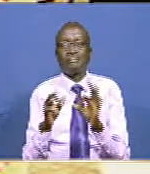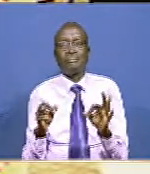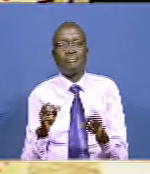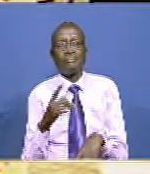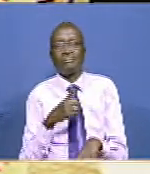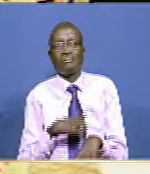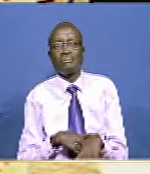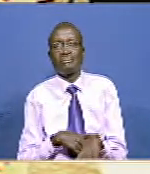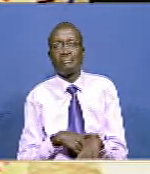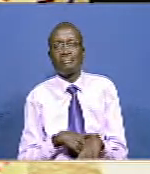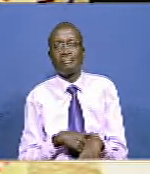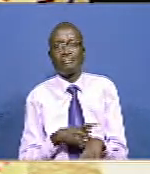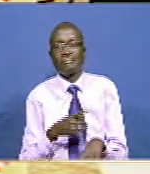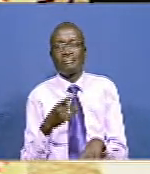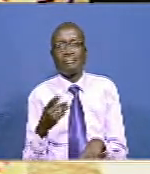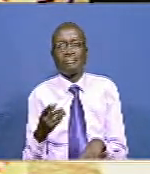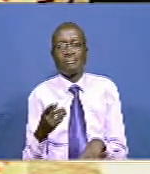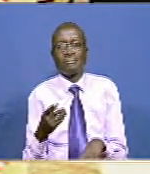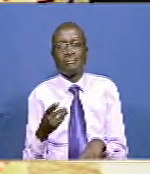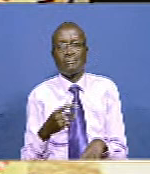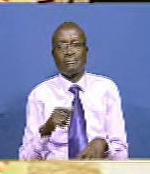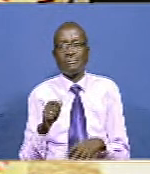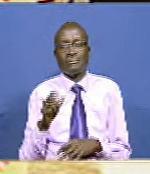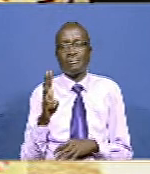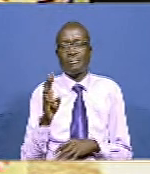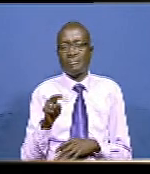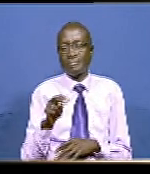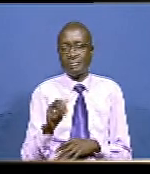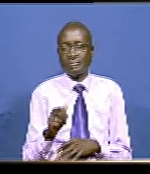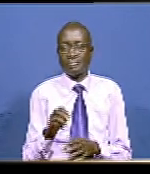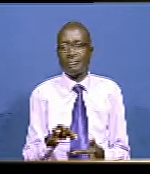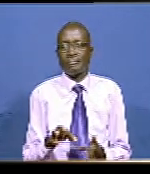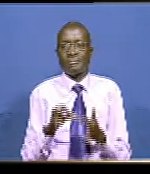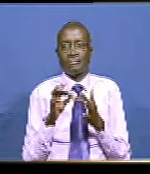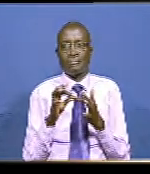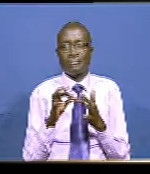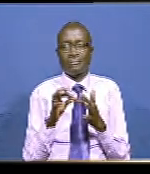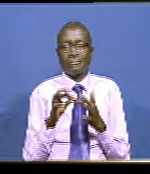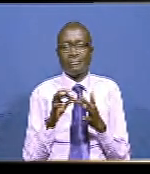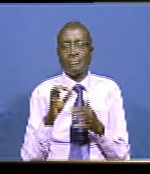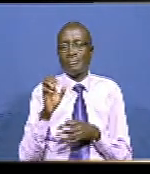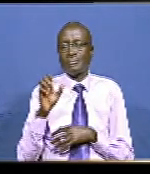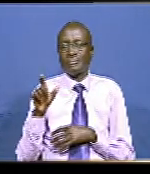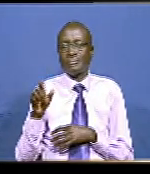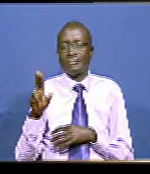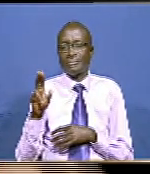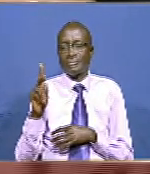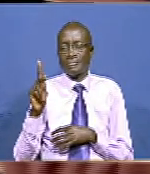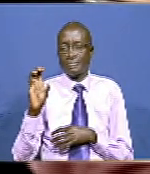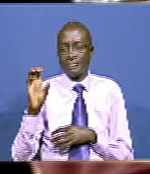up. And of course, Awana will be having something special for Eliud Kipchoge. Remember, the